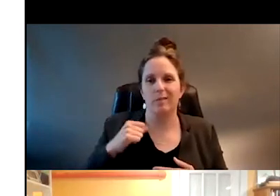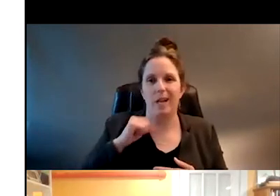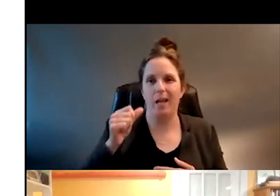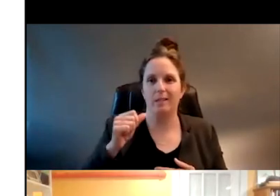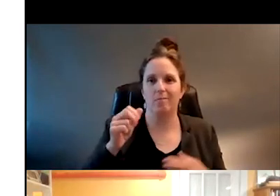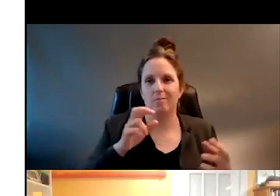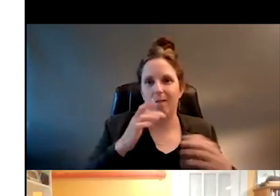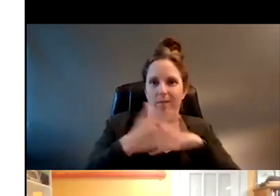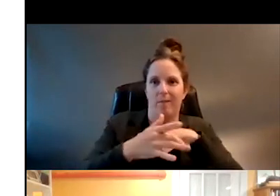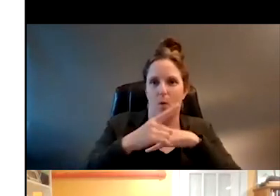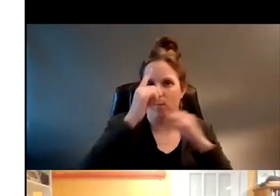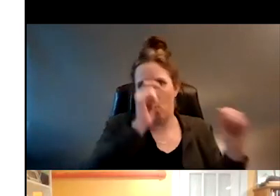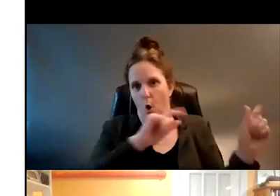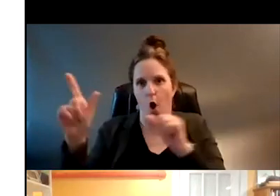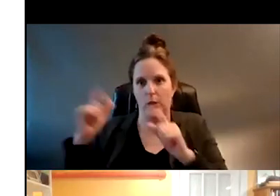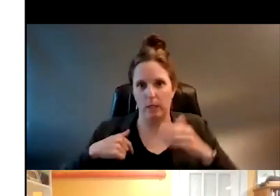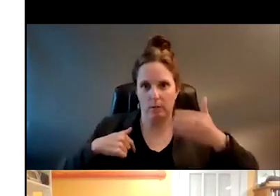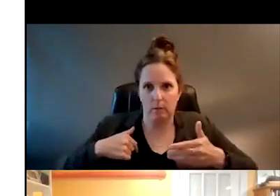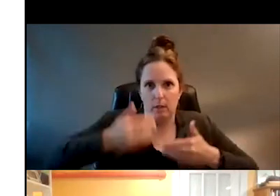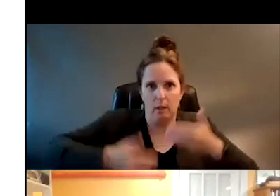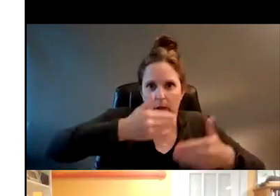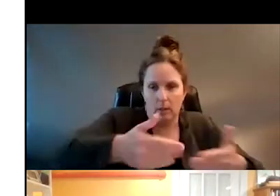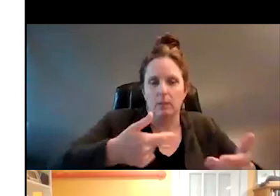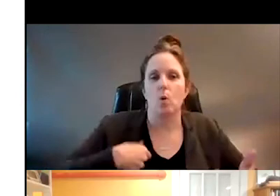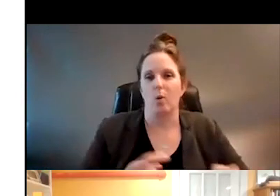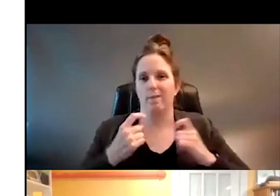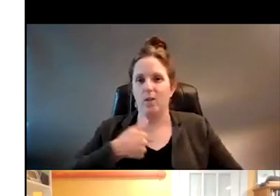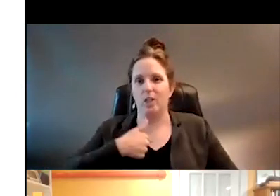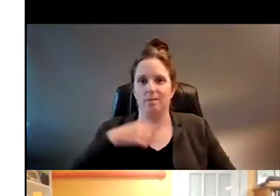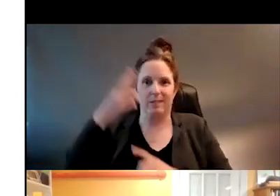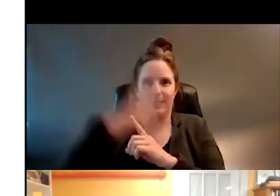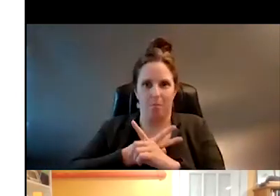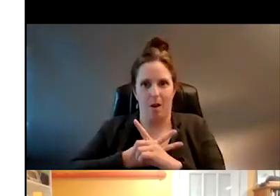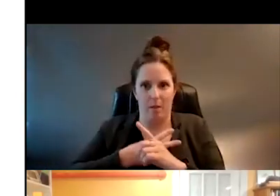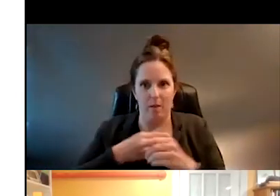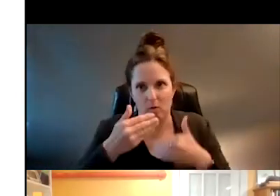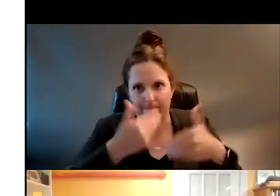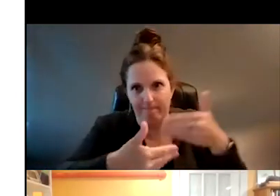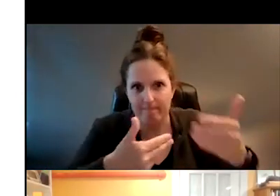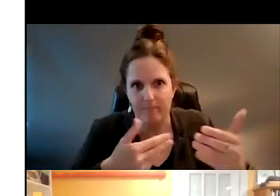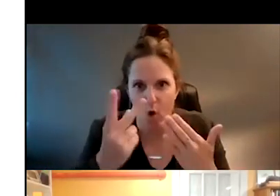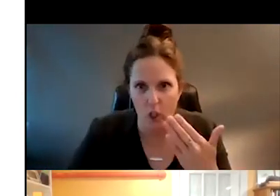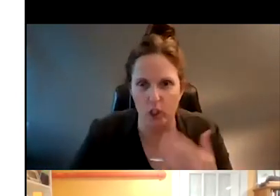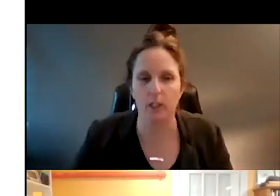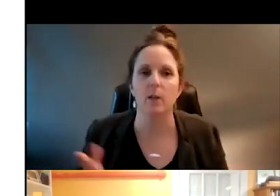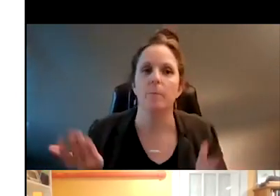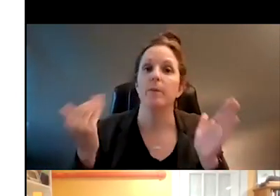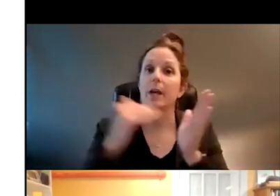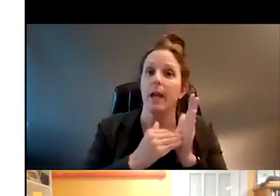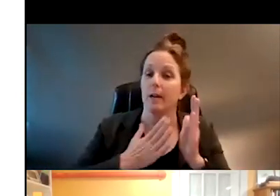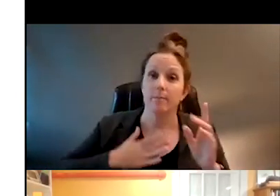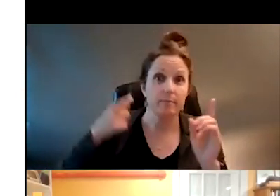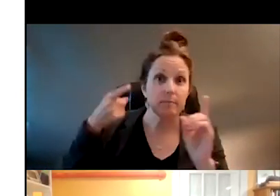basically 6 months to work on this project. So here's my thesis again, that preventive care,